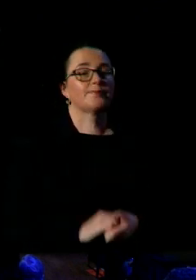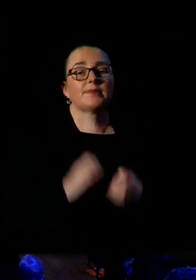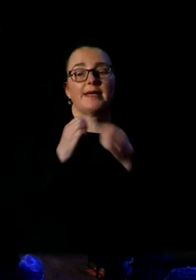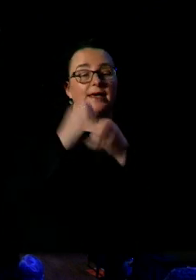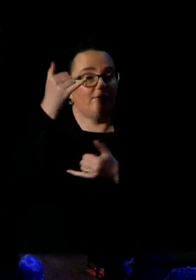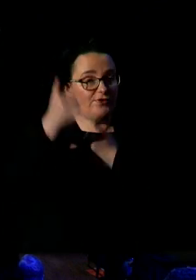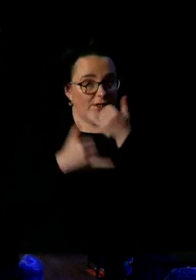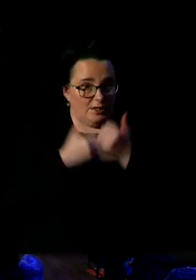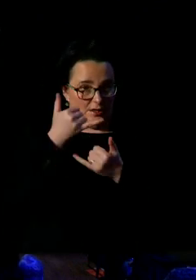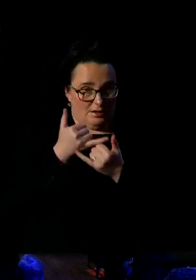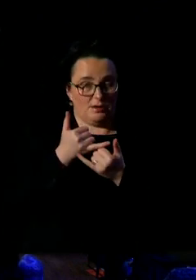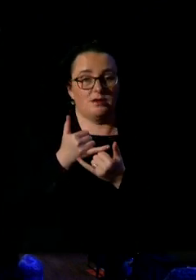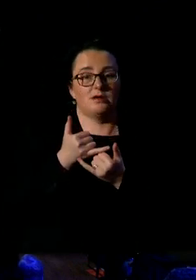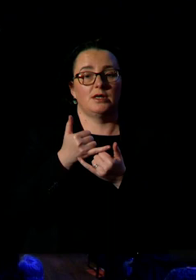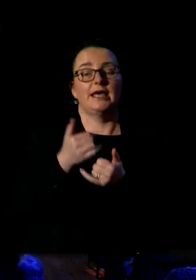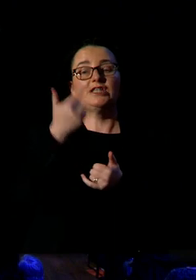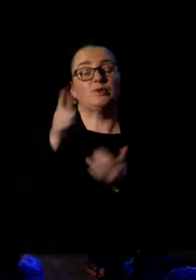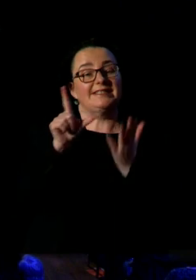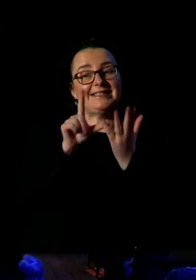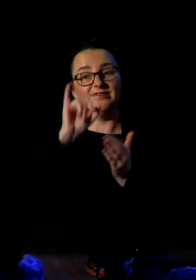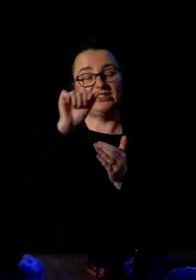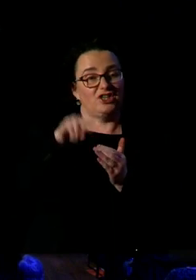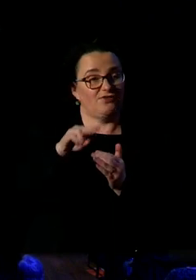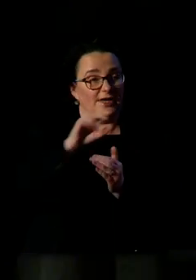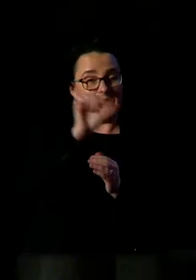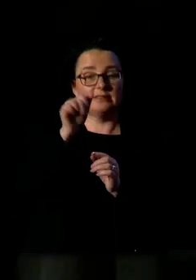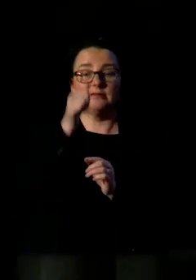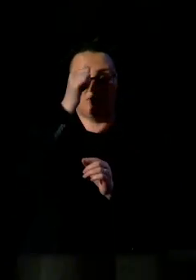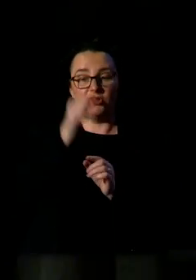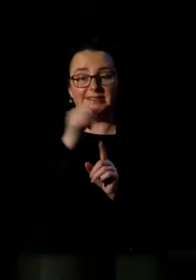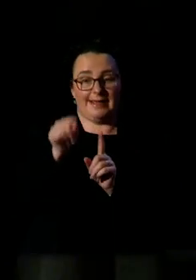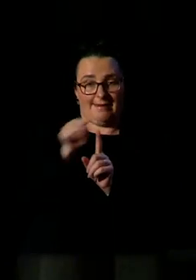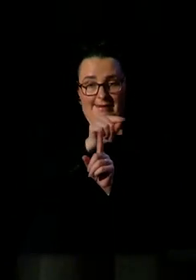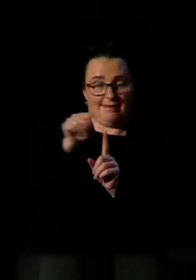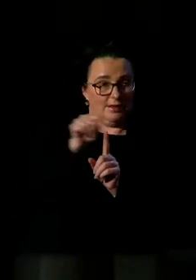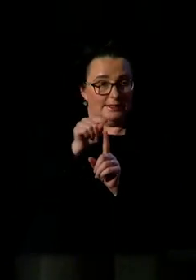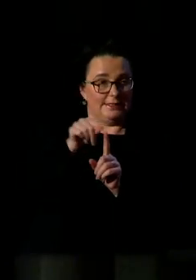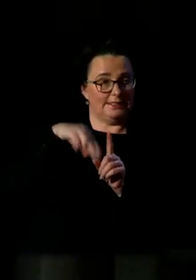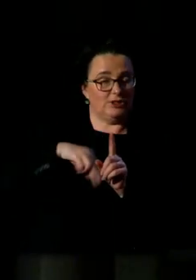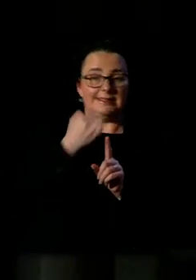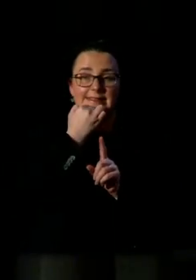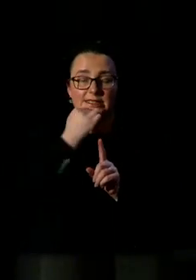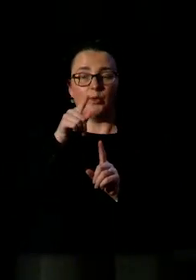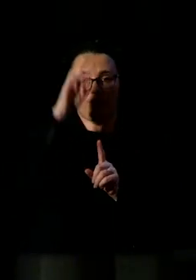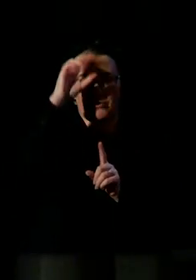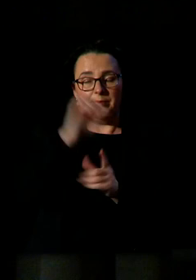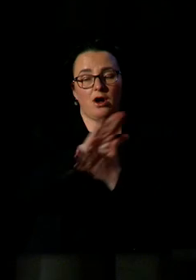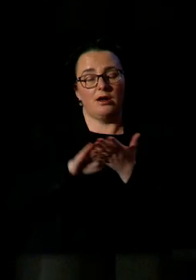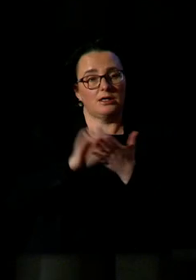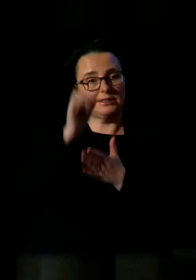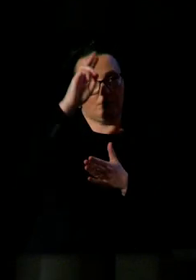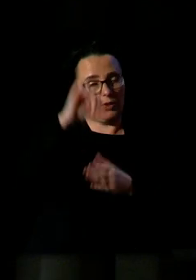Every year, on the Sunday nearest to the 27th of January, we commemorate Holocaust Memorial Day here in